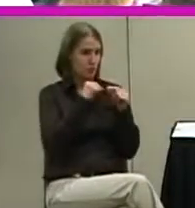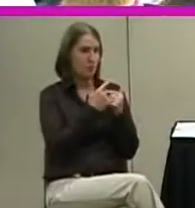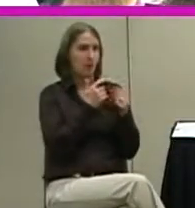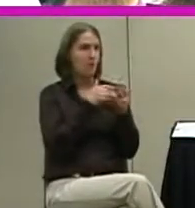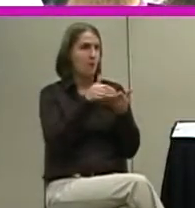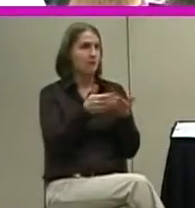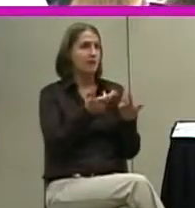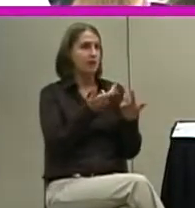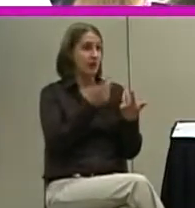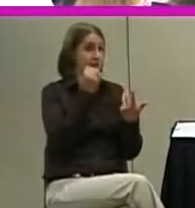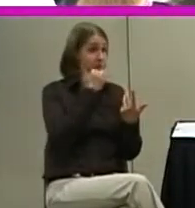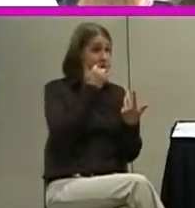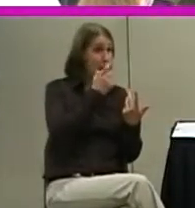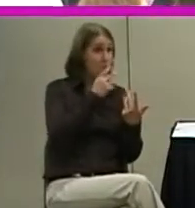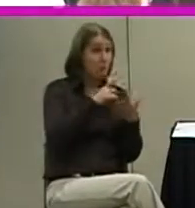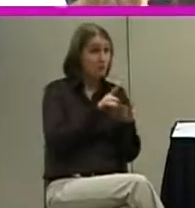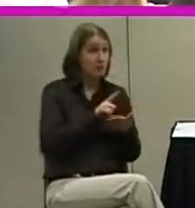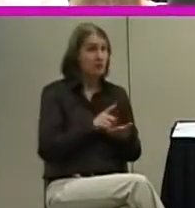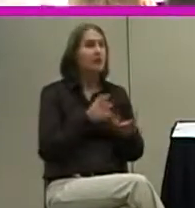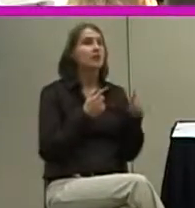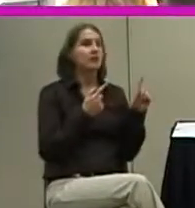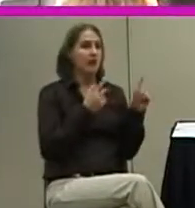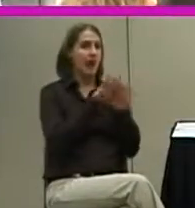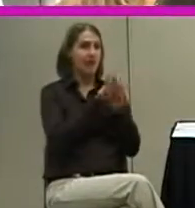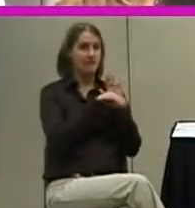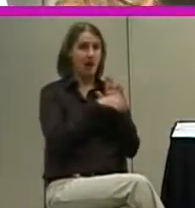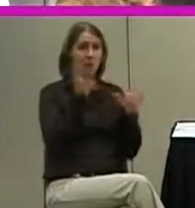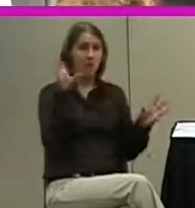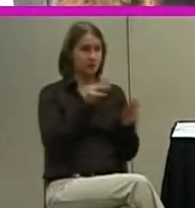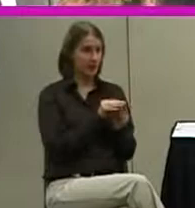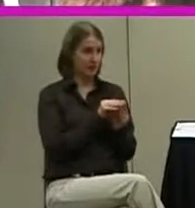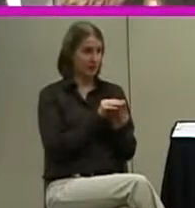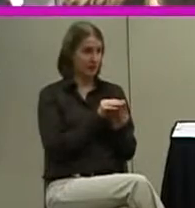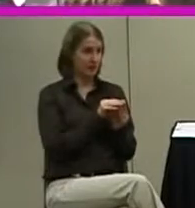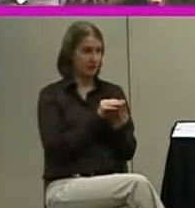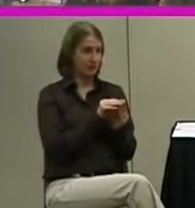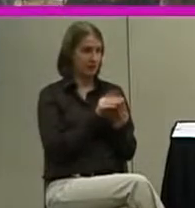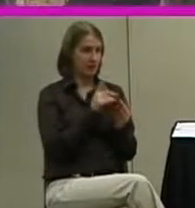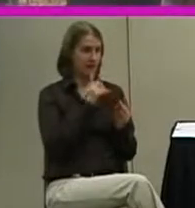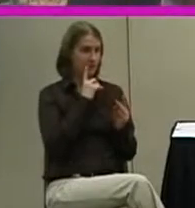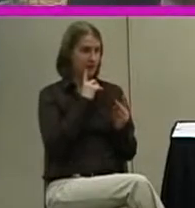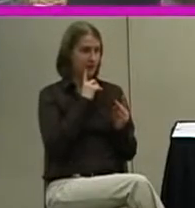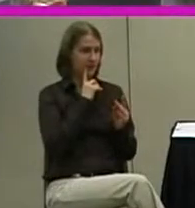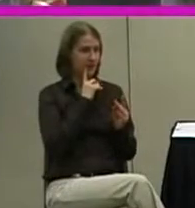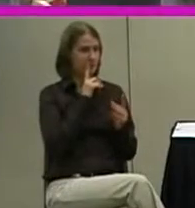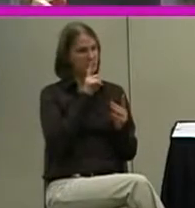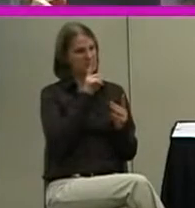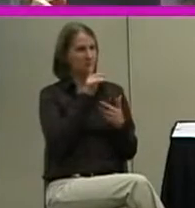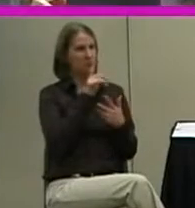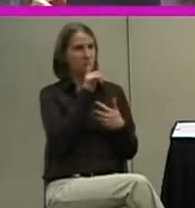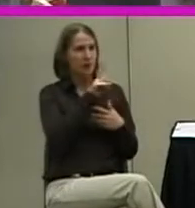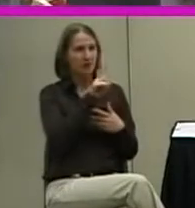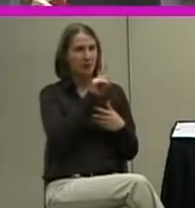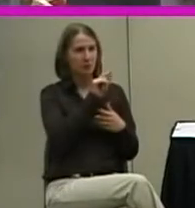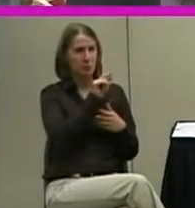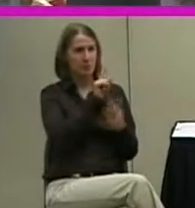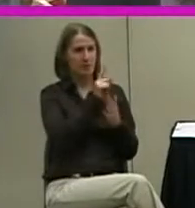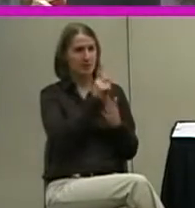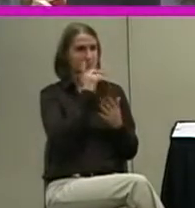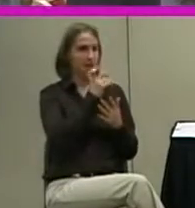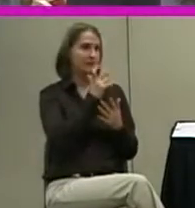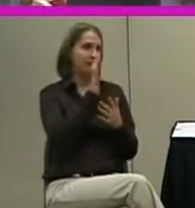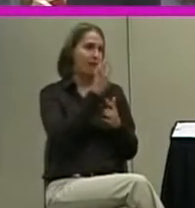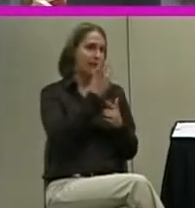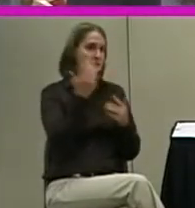met a half hour total, and out of that we probably got 20 minutes after a 5-minute transition in and